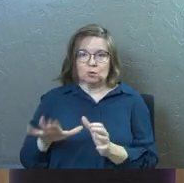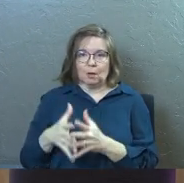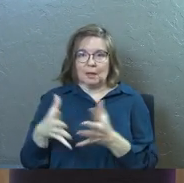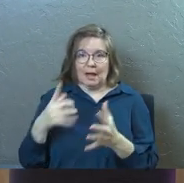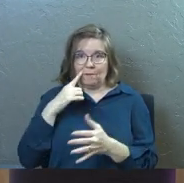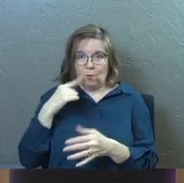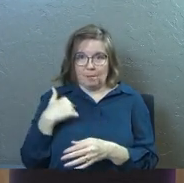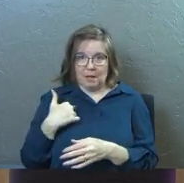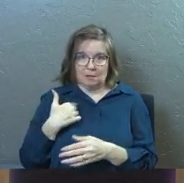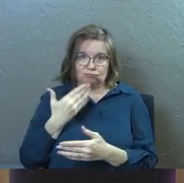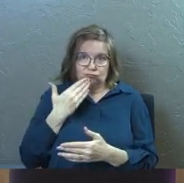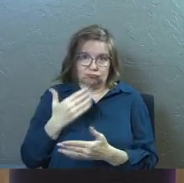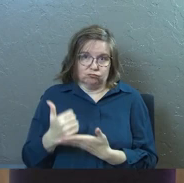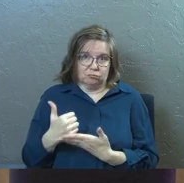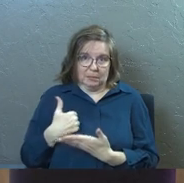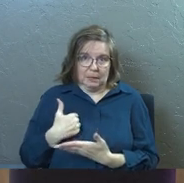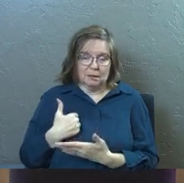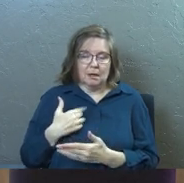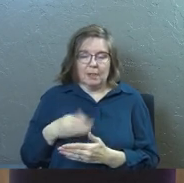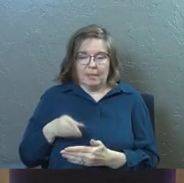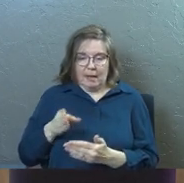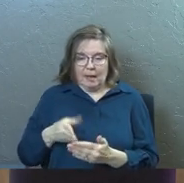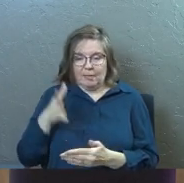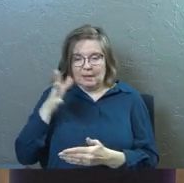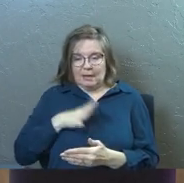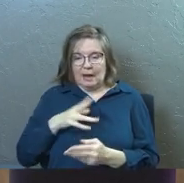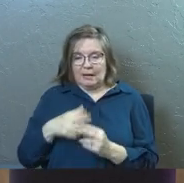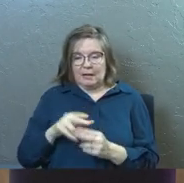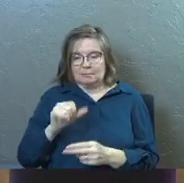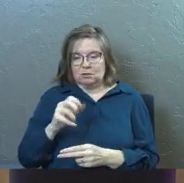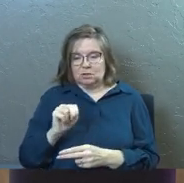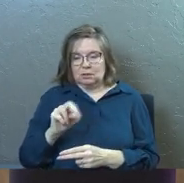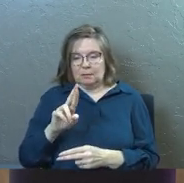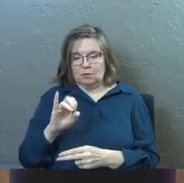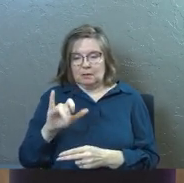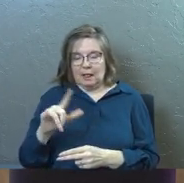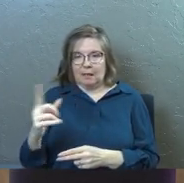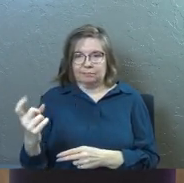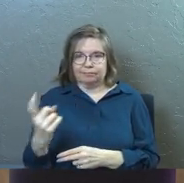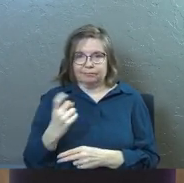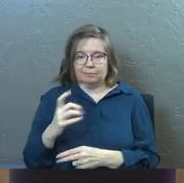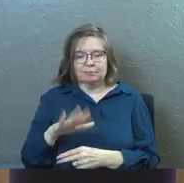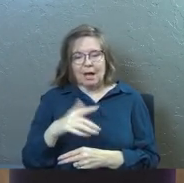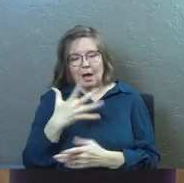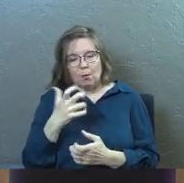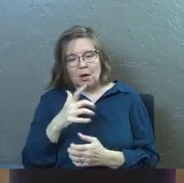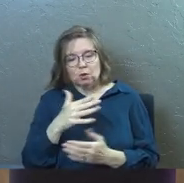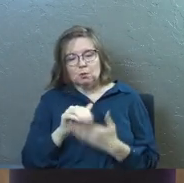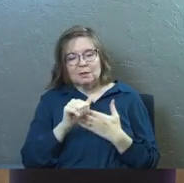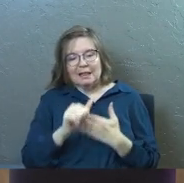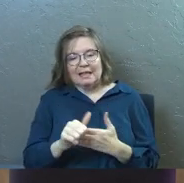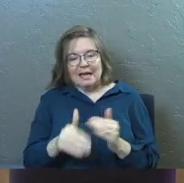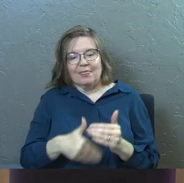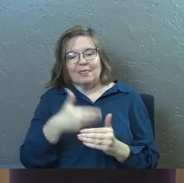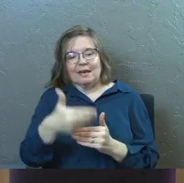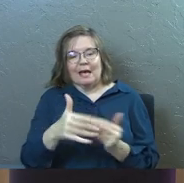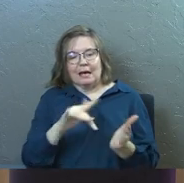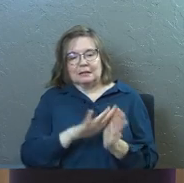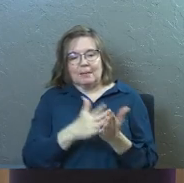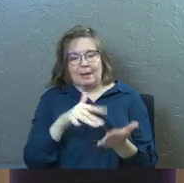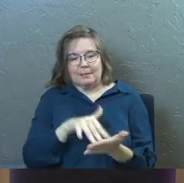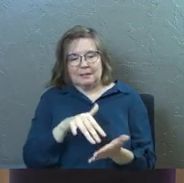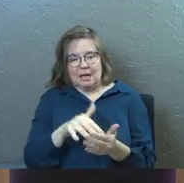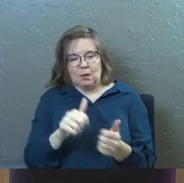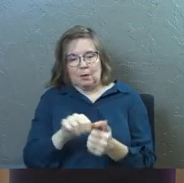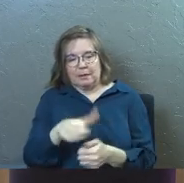doing a lot for me. And when we got to the end, this guy named Jim Brunella, who led the ministry, came and said, Josh, I want you to lead the next Bible